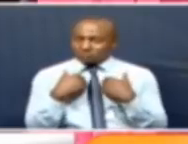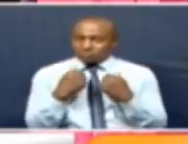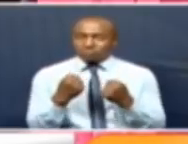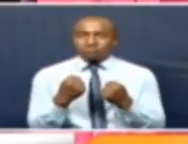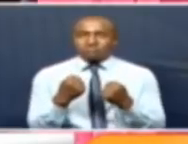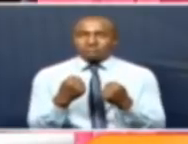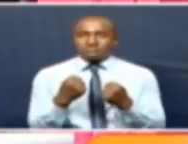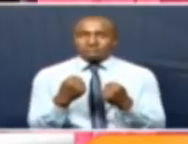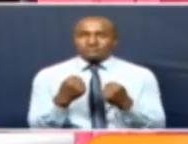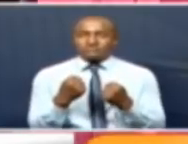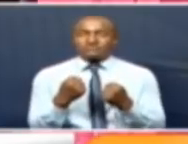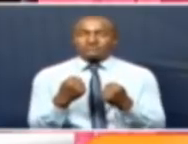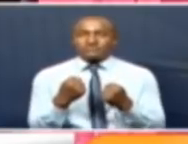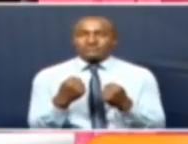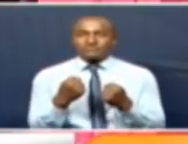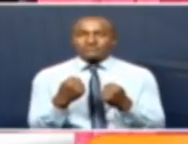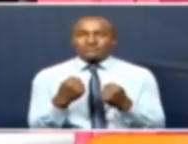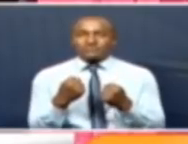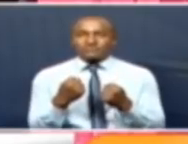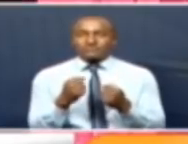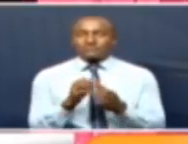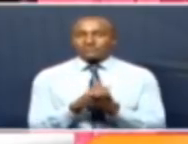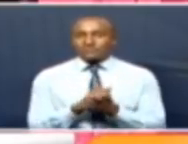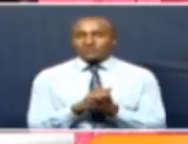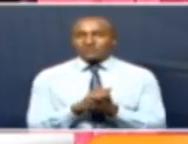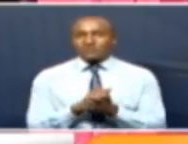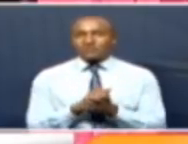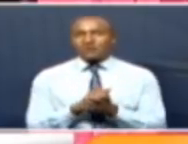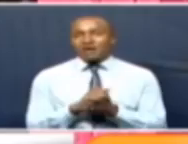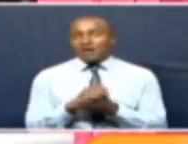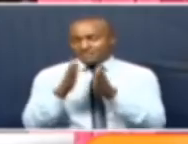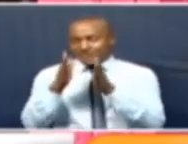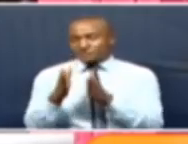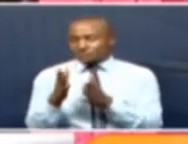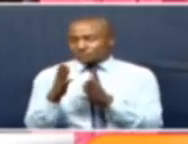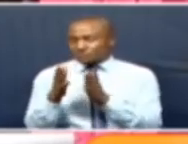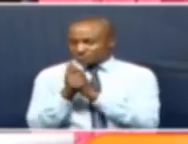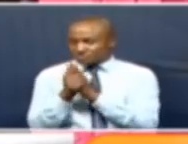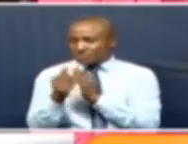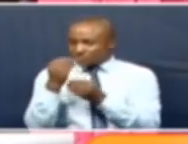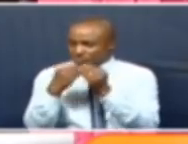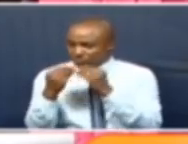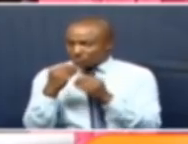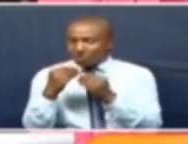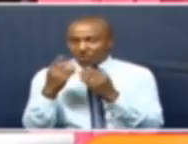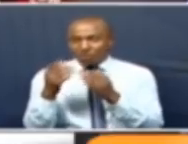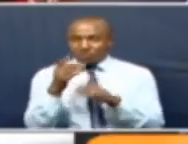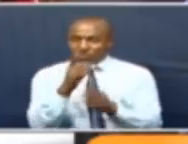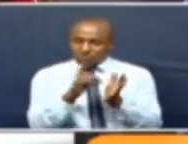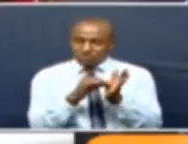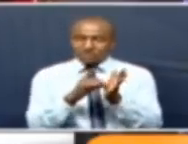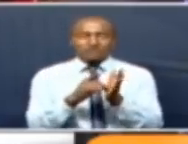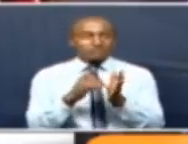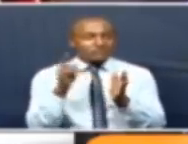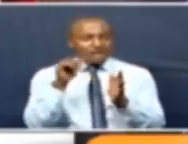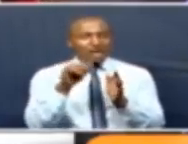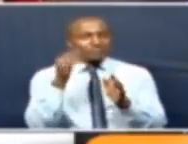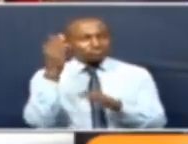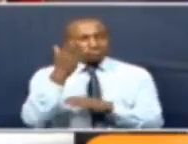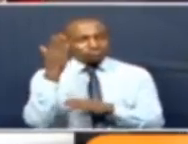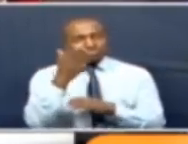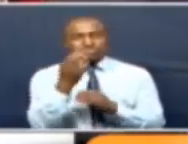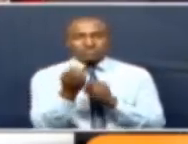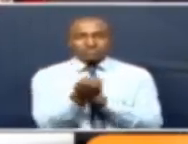And once in a while we'll get a nutritionist or we'll get a doctor to answer any questions that they have. Iko na maana sana